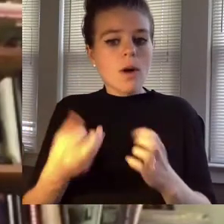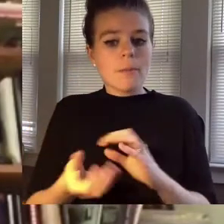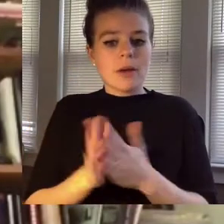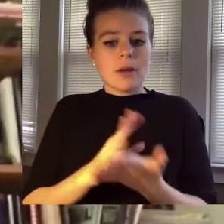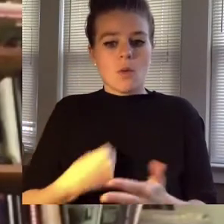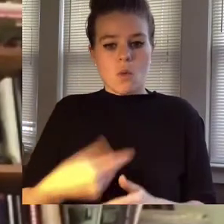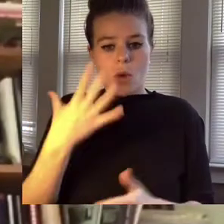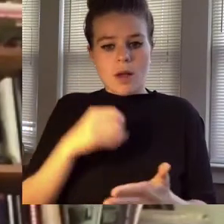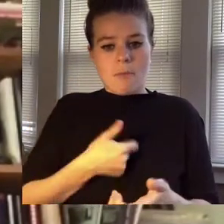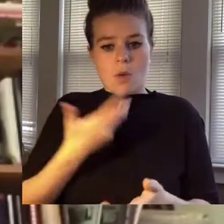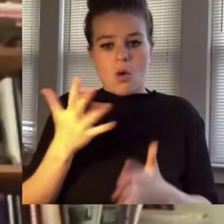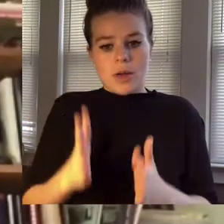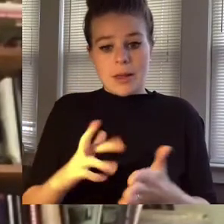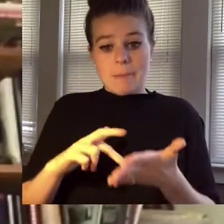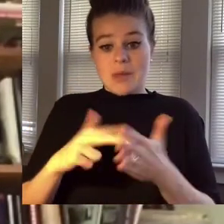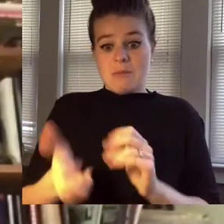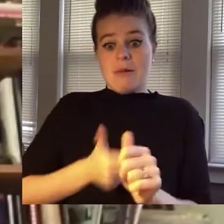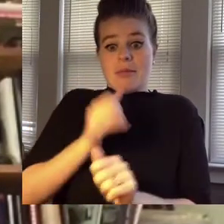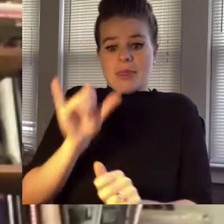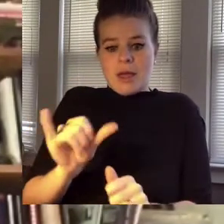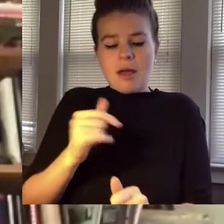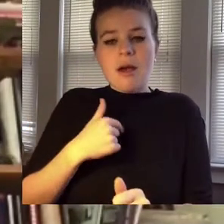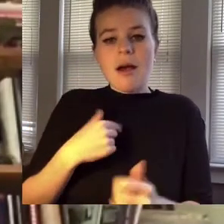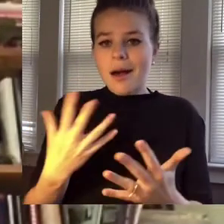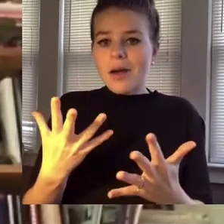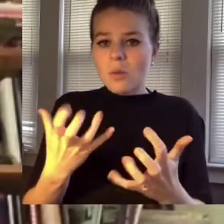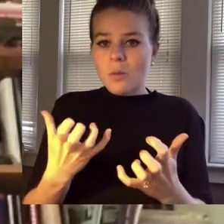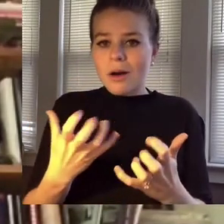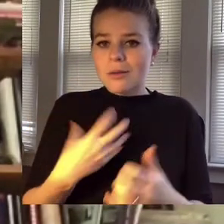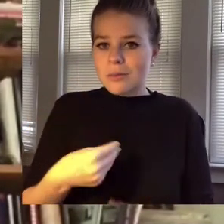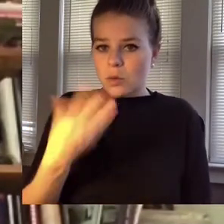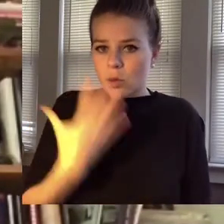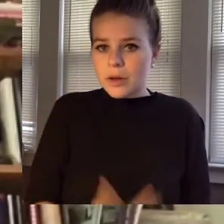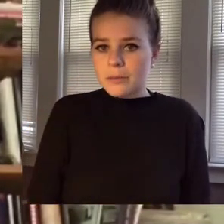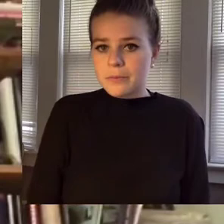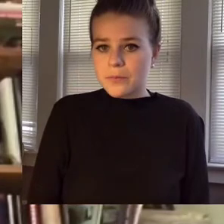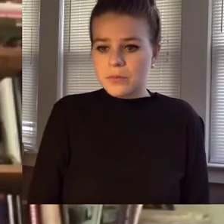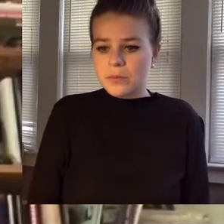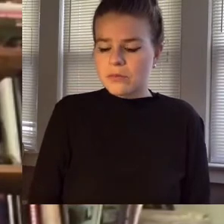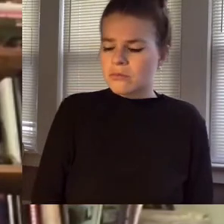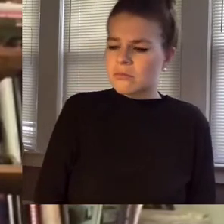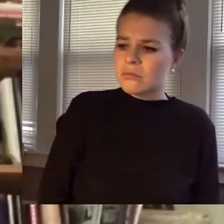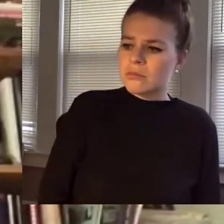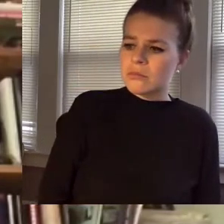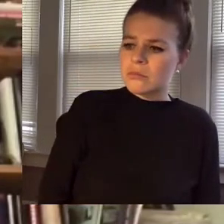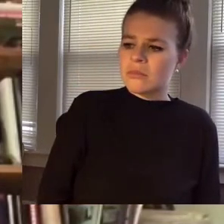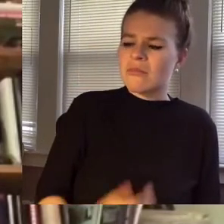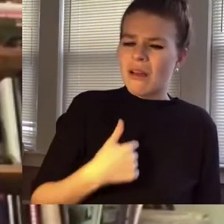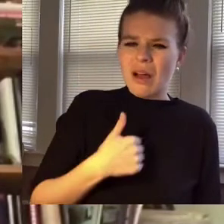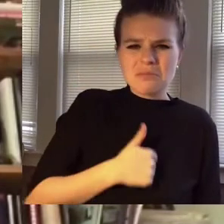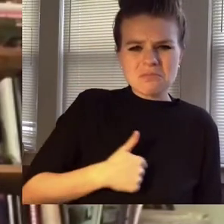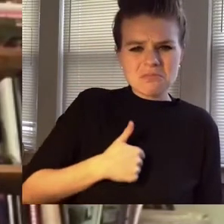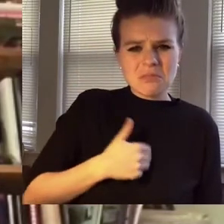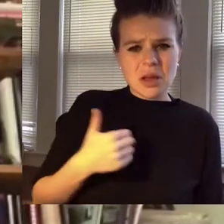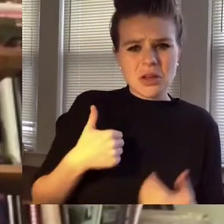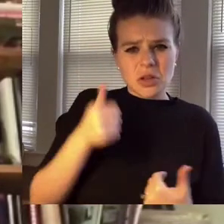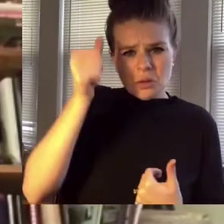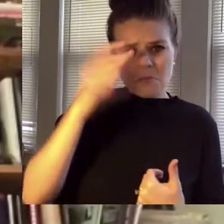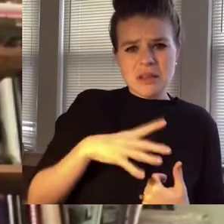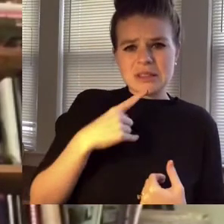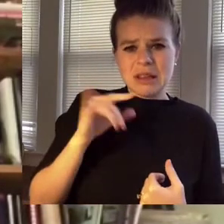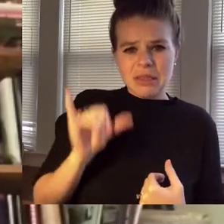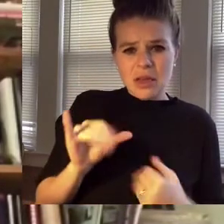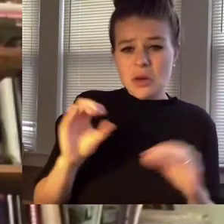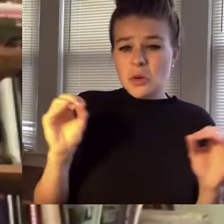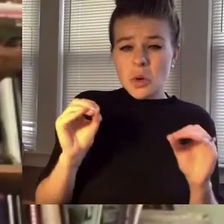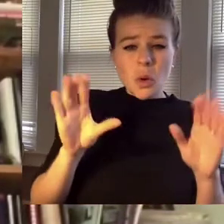behind that, I'd like to be white. And I was sorry the young man said that, for no great poet has ever been